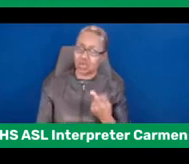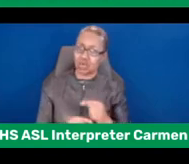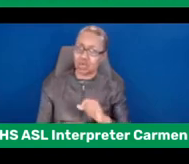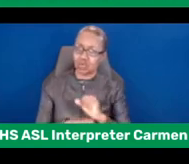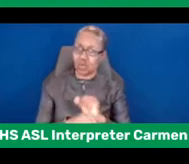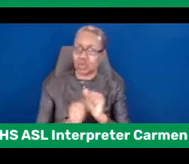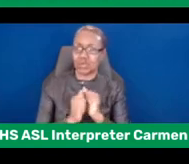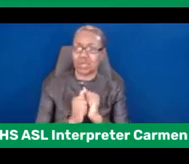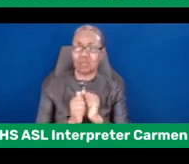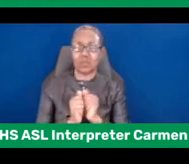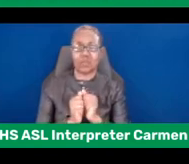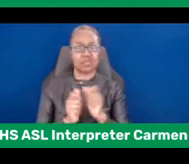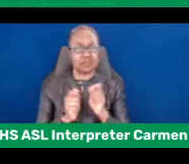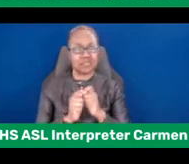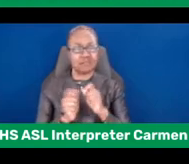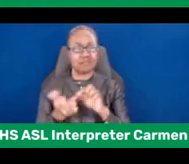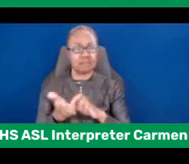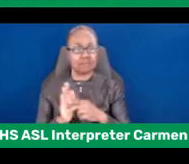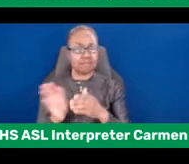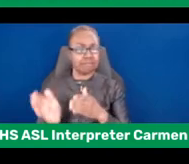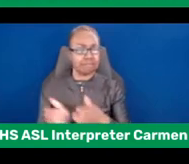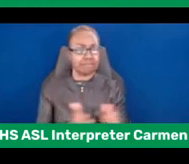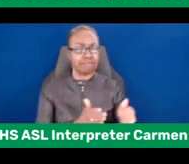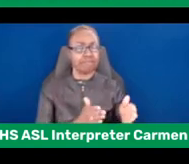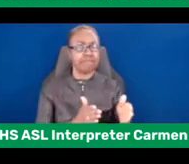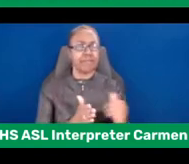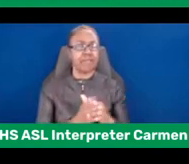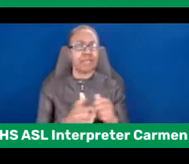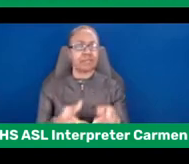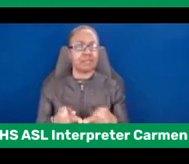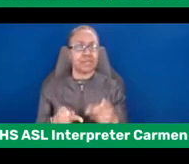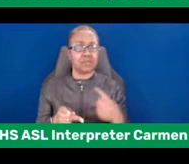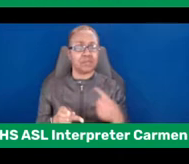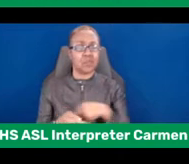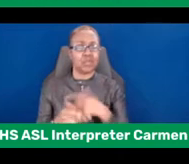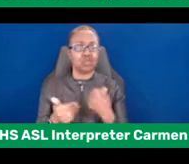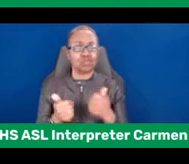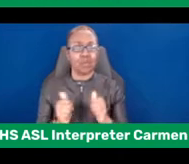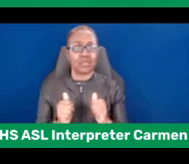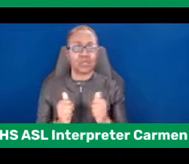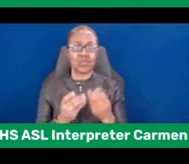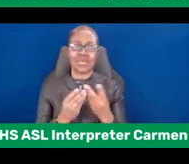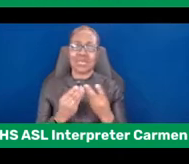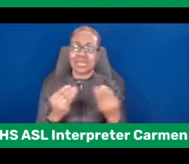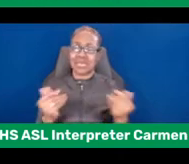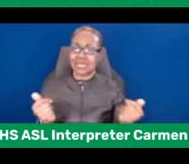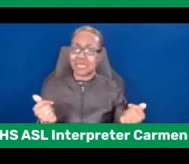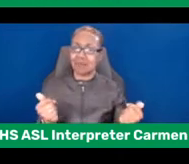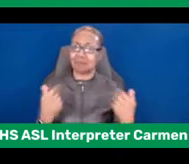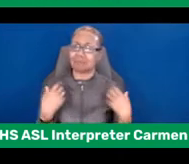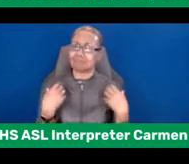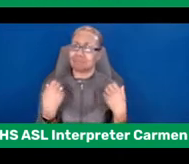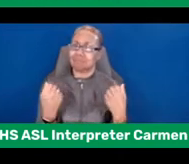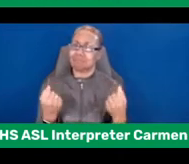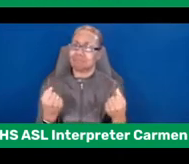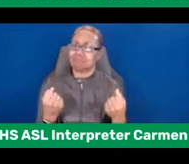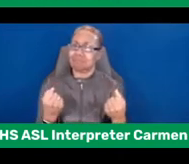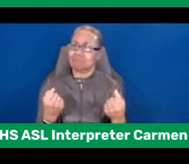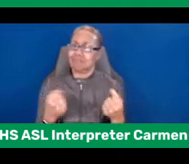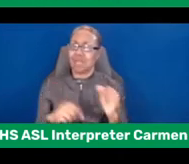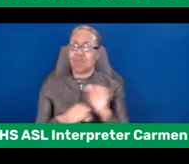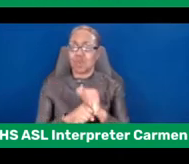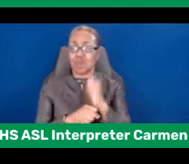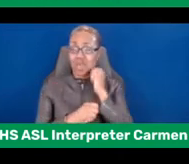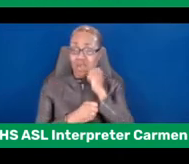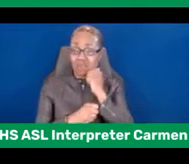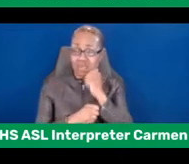with intention. And a lot of that is also the place with which we try to heal and build authentically every day. So with